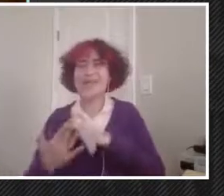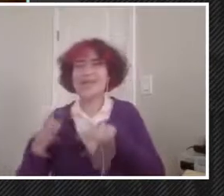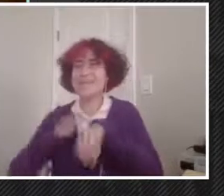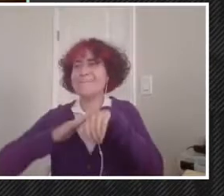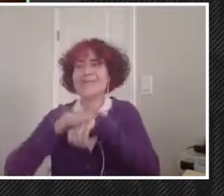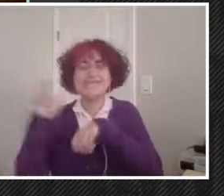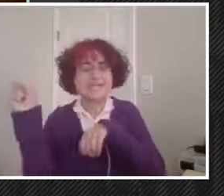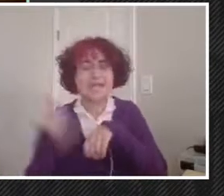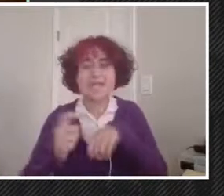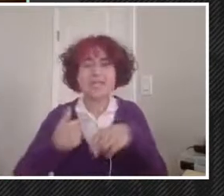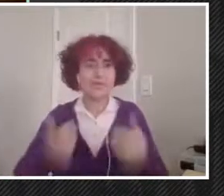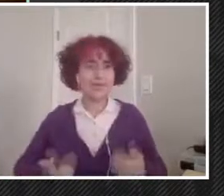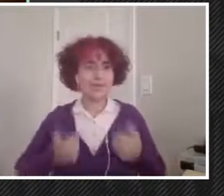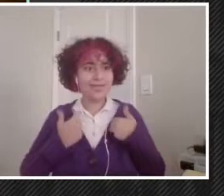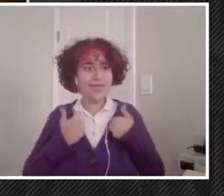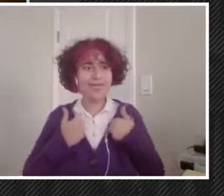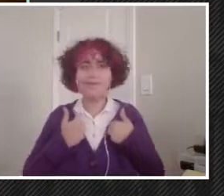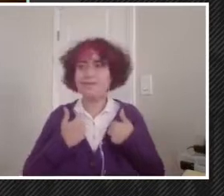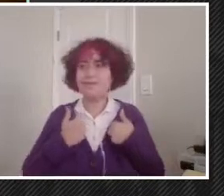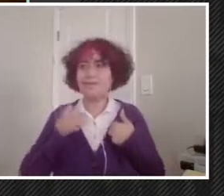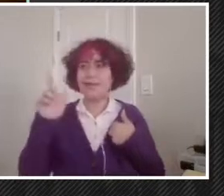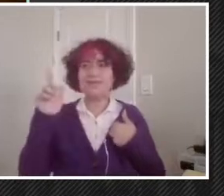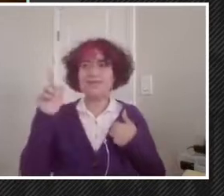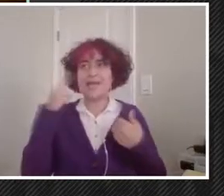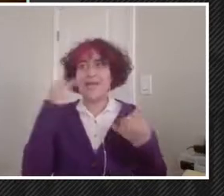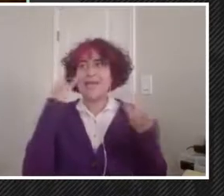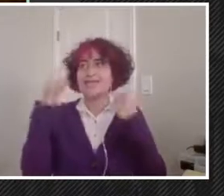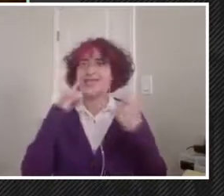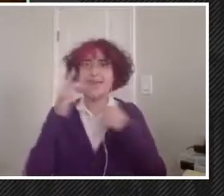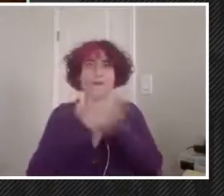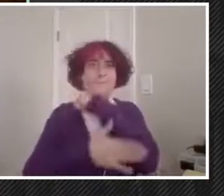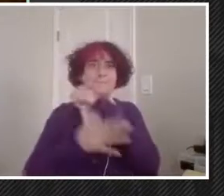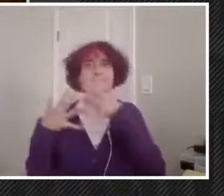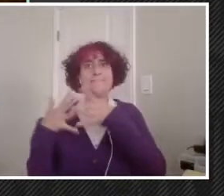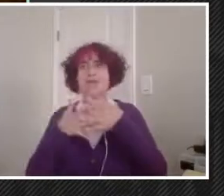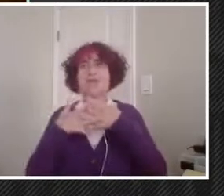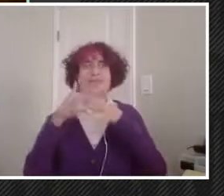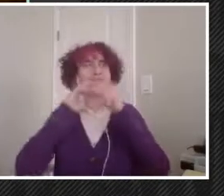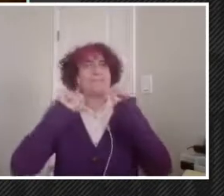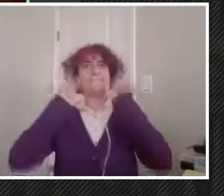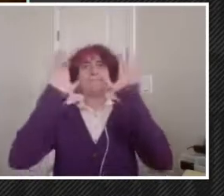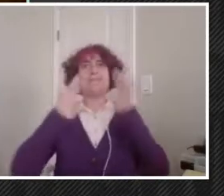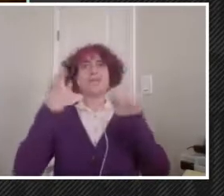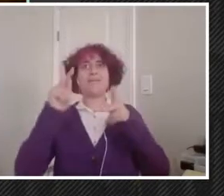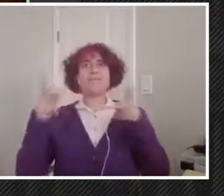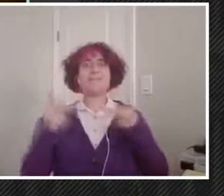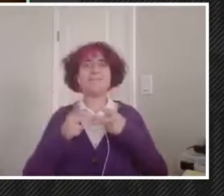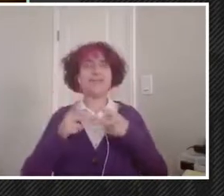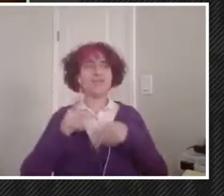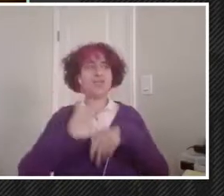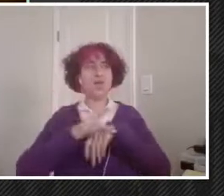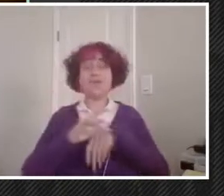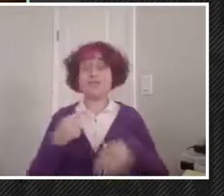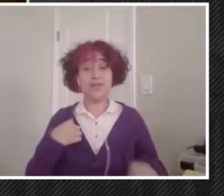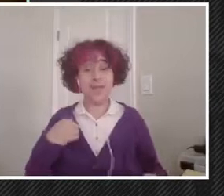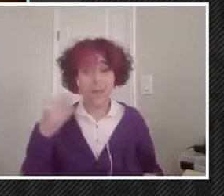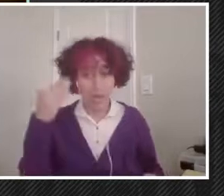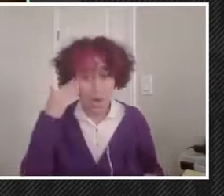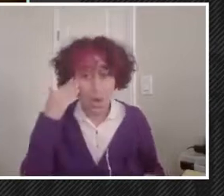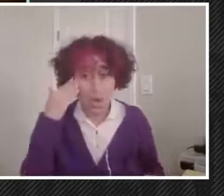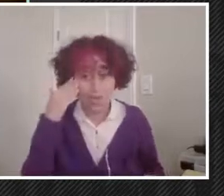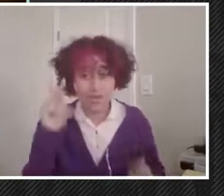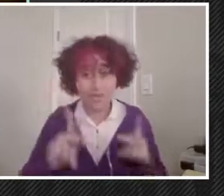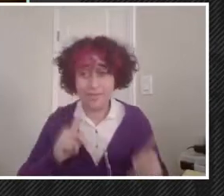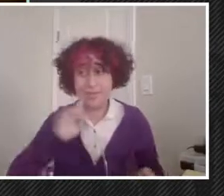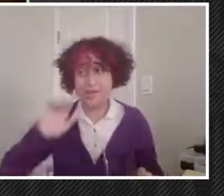that America is like the greatest place on earth. And I guarantee you there are some people in some countries that would not come here, because sometimes this